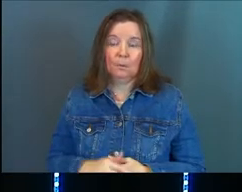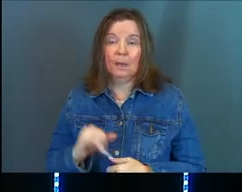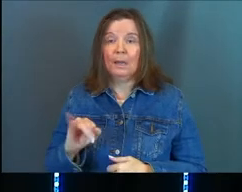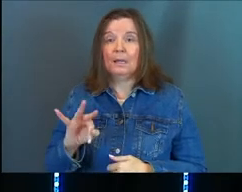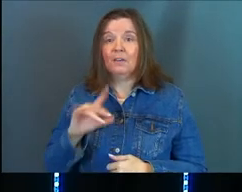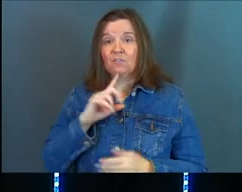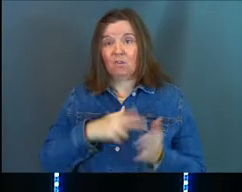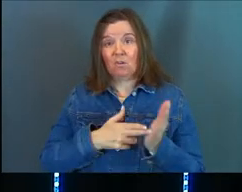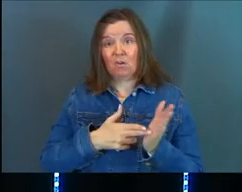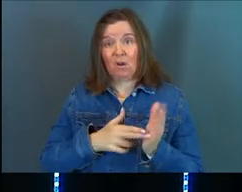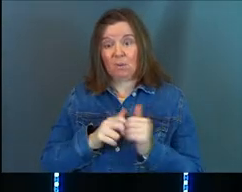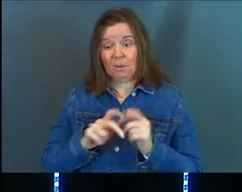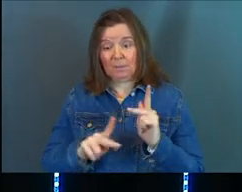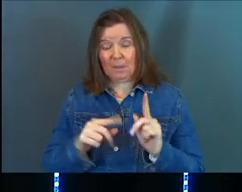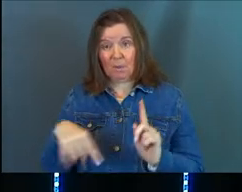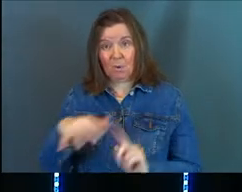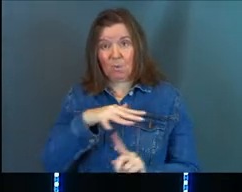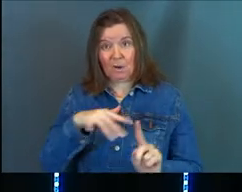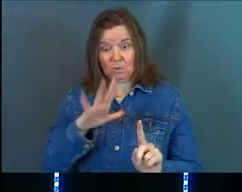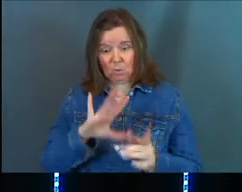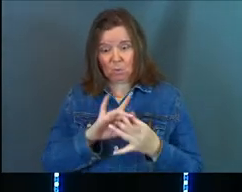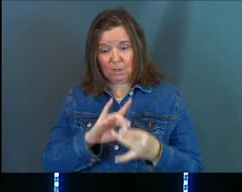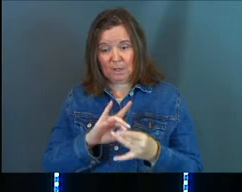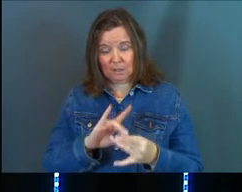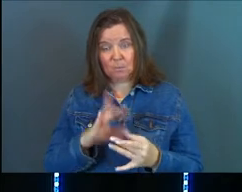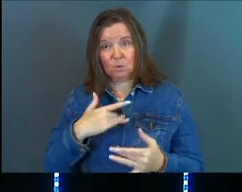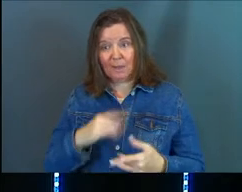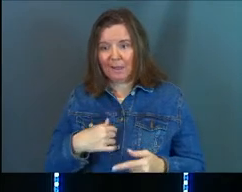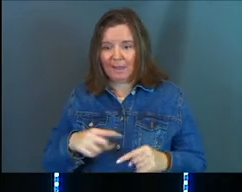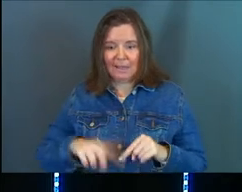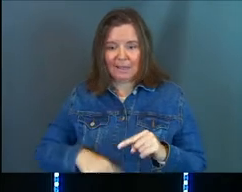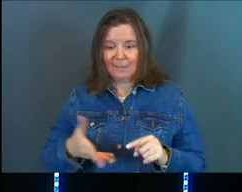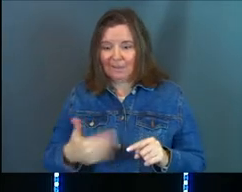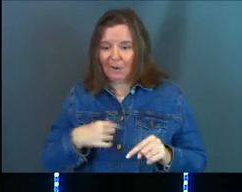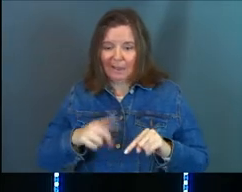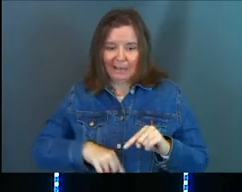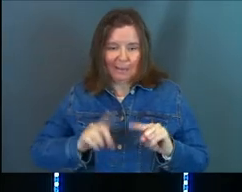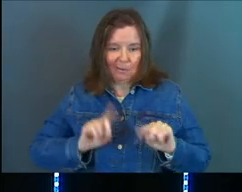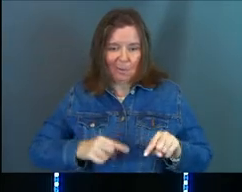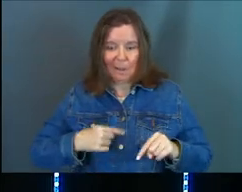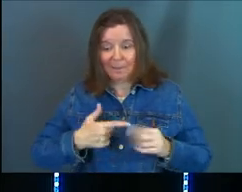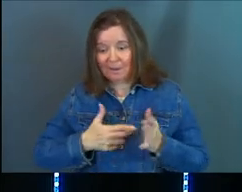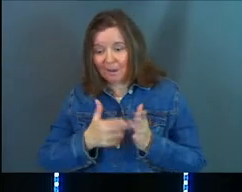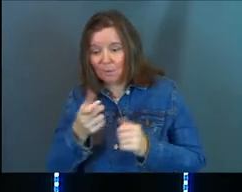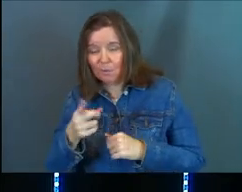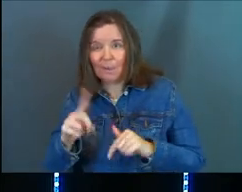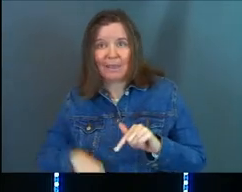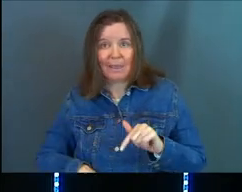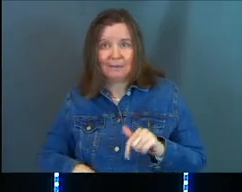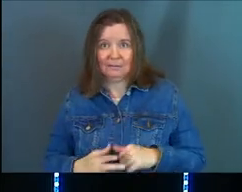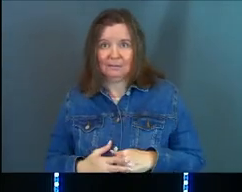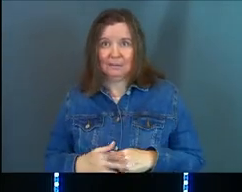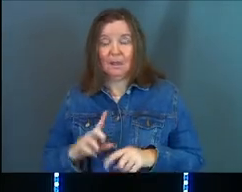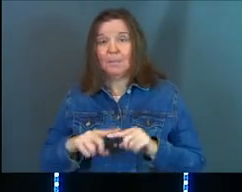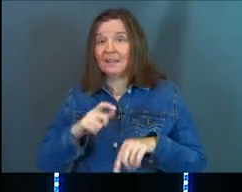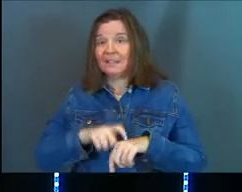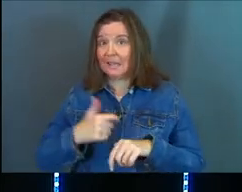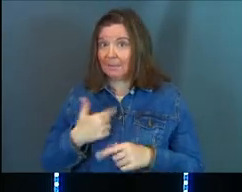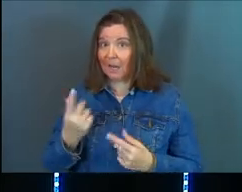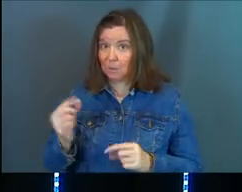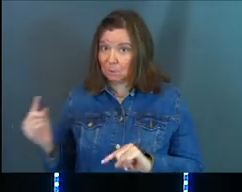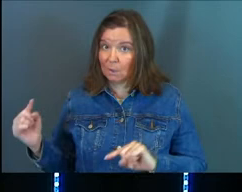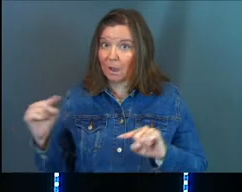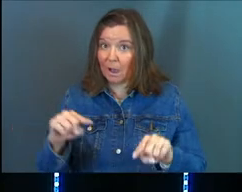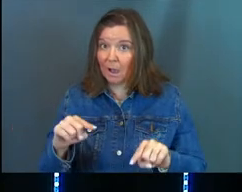And if you're honest with the people around you in your relationships and you're like, I can't be there, I'm going to be honest with you, I can't. But the time that I